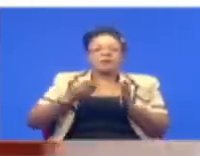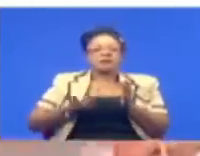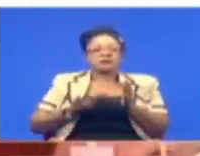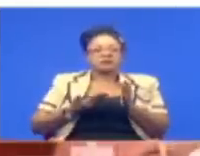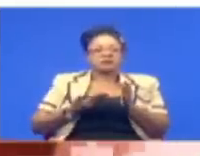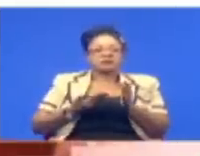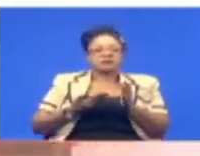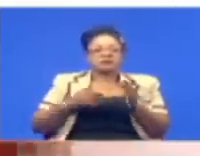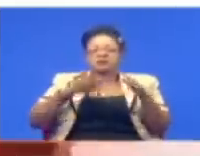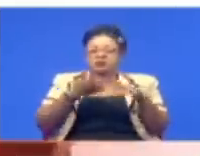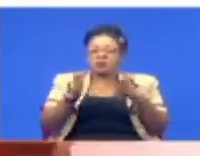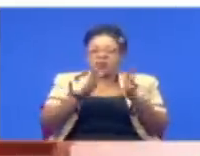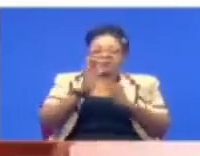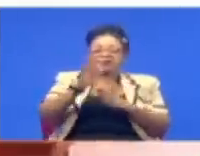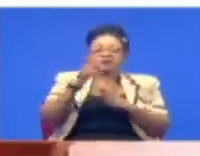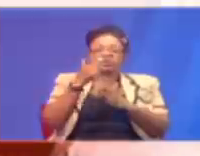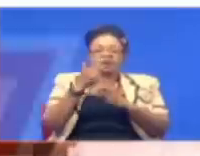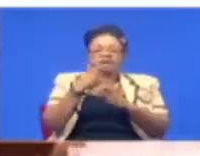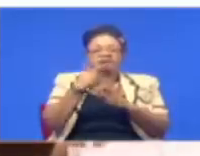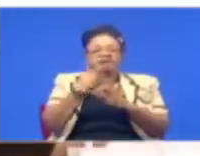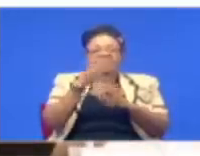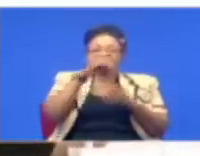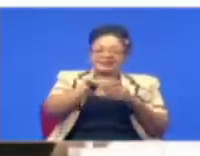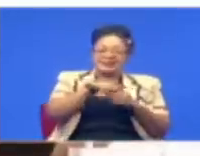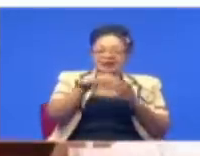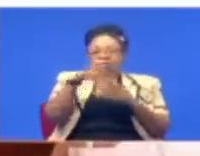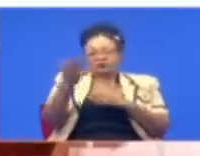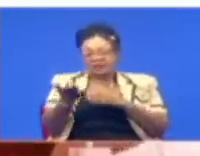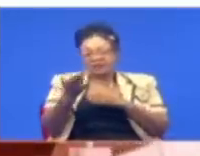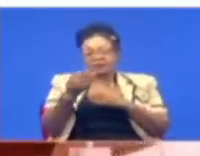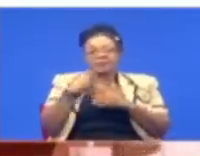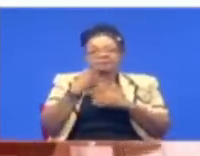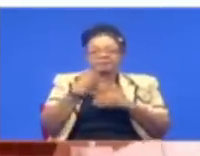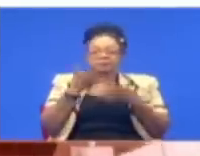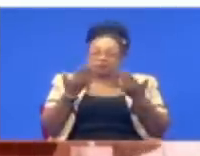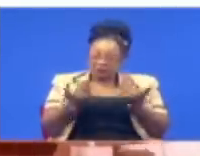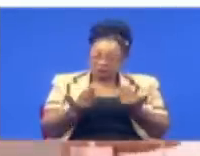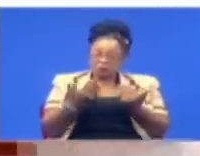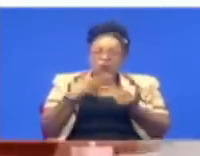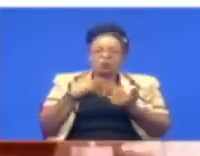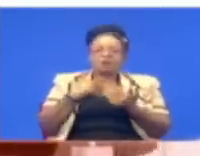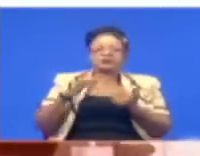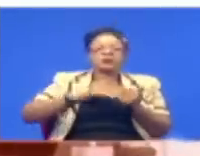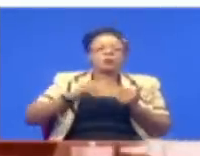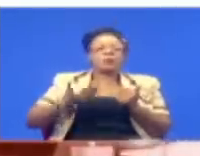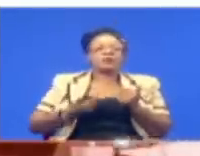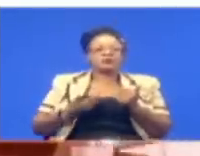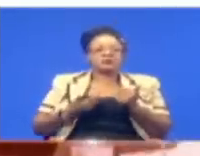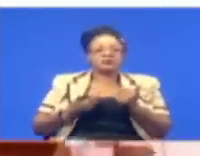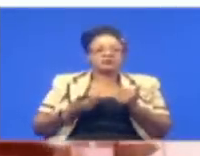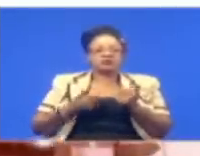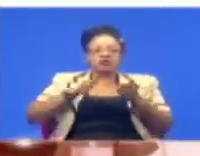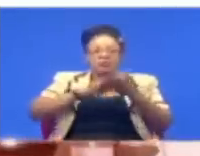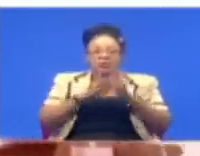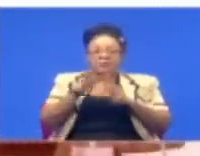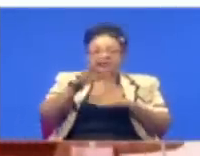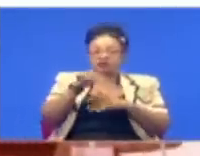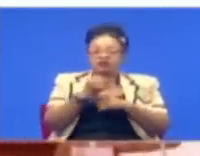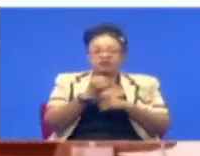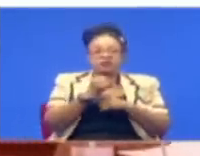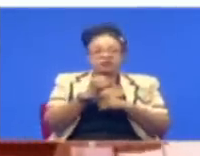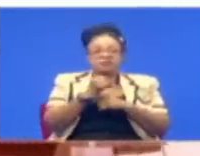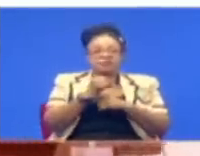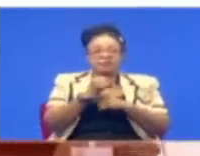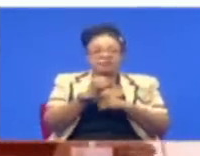are those who are saying insider, outsider, there are some who are saying now we want a woman to be Chief